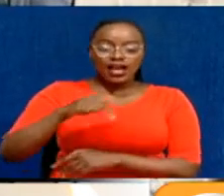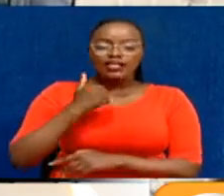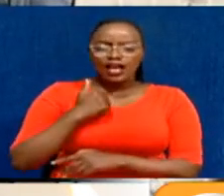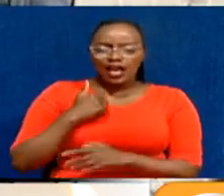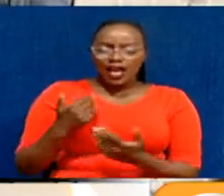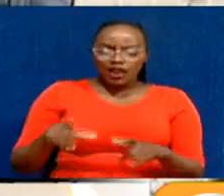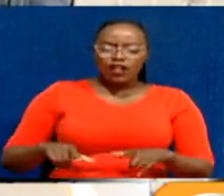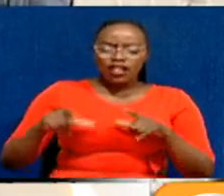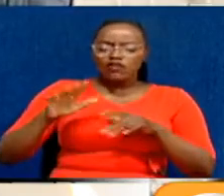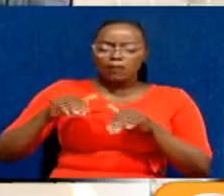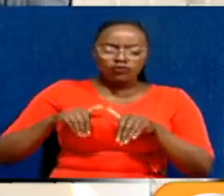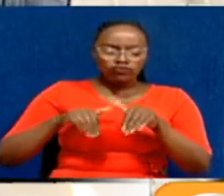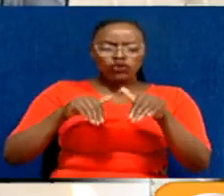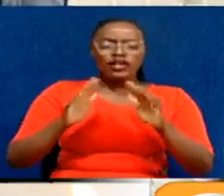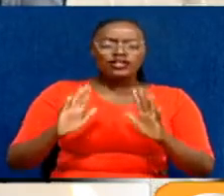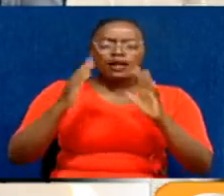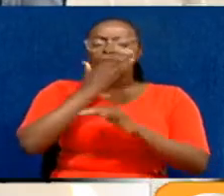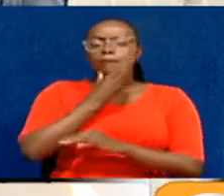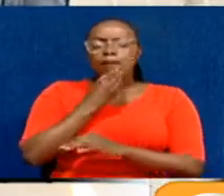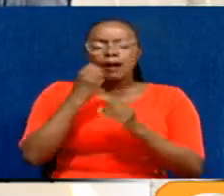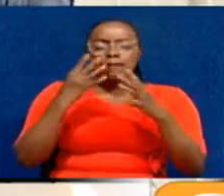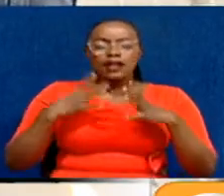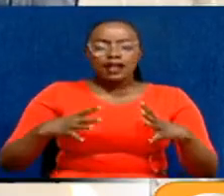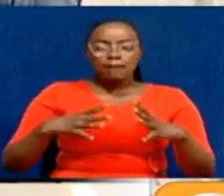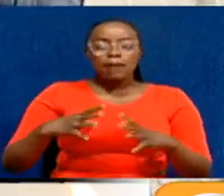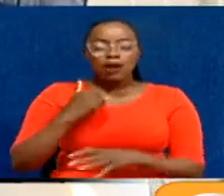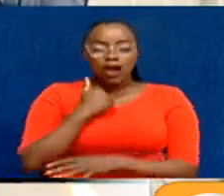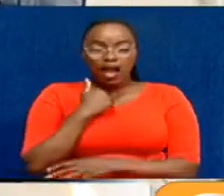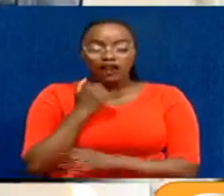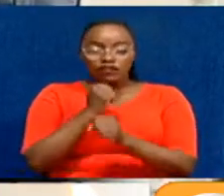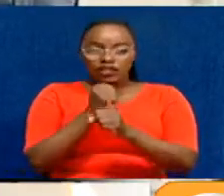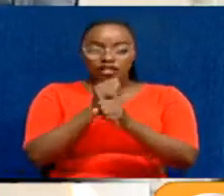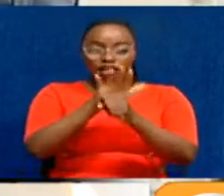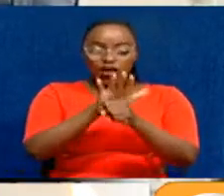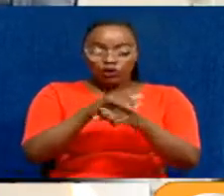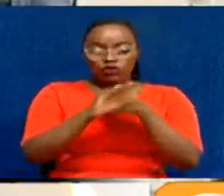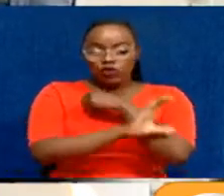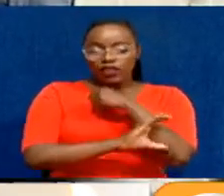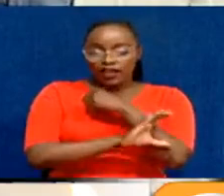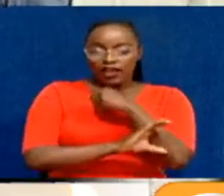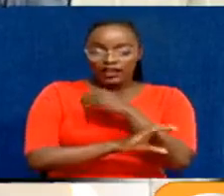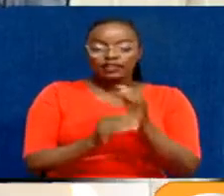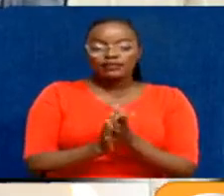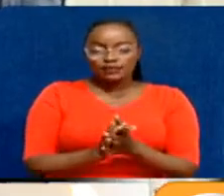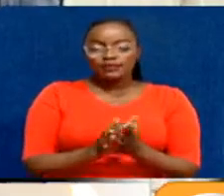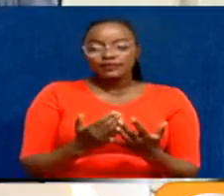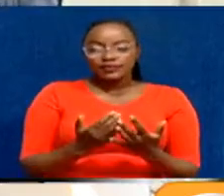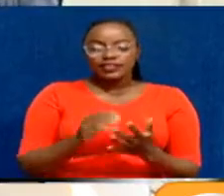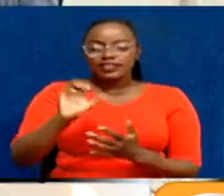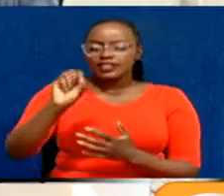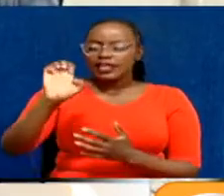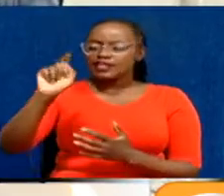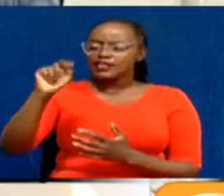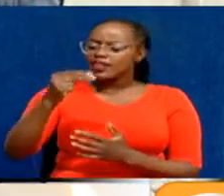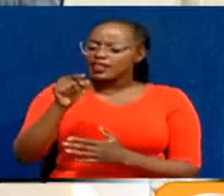to relive history and celebrate a man many have revered as having done a lot for the country. Well, Chemutai, there you have it. Said very